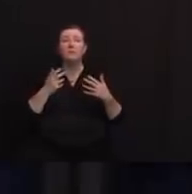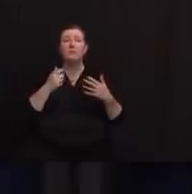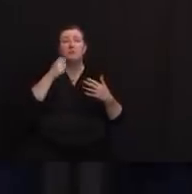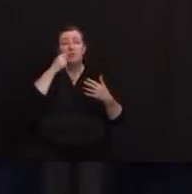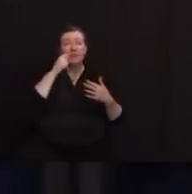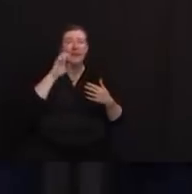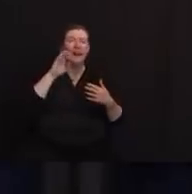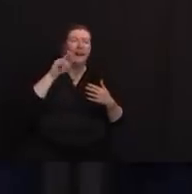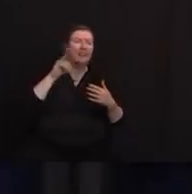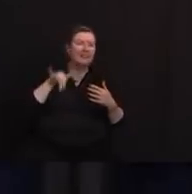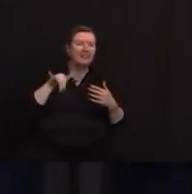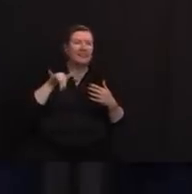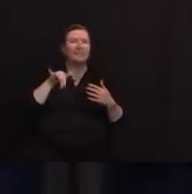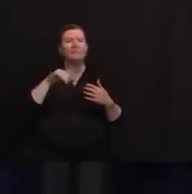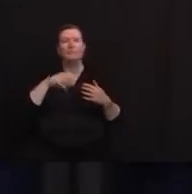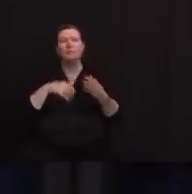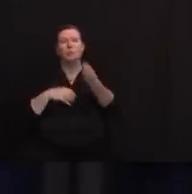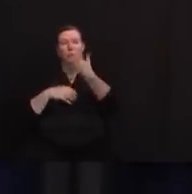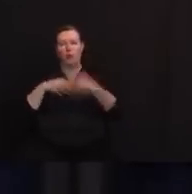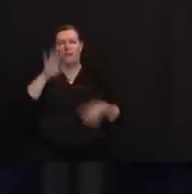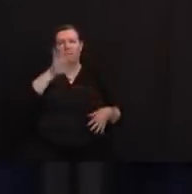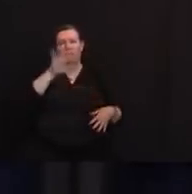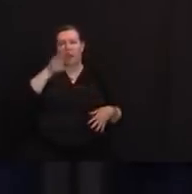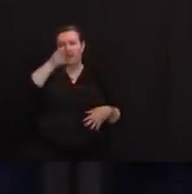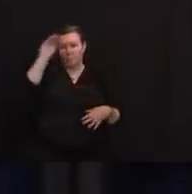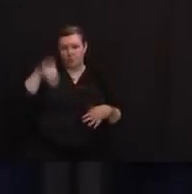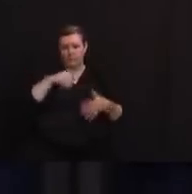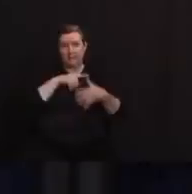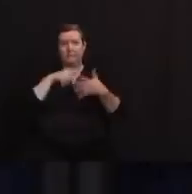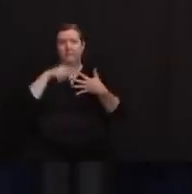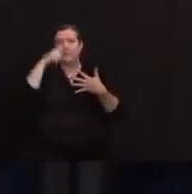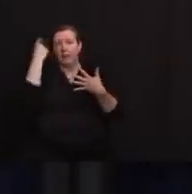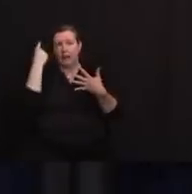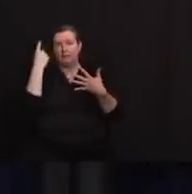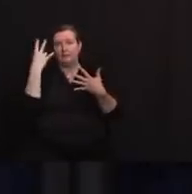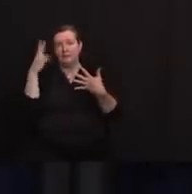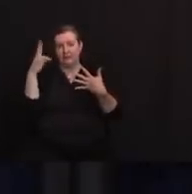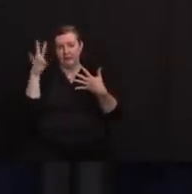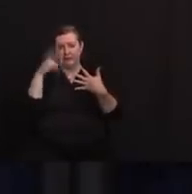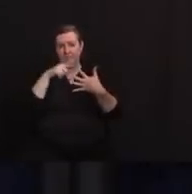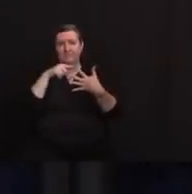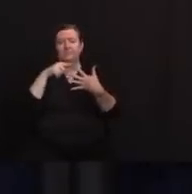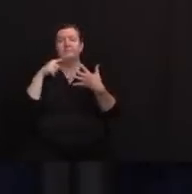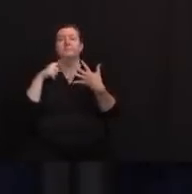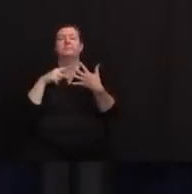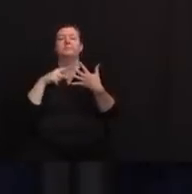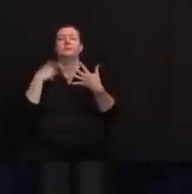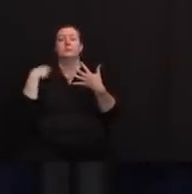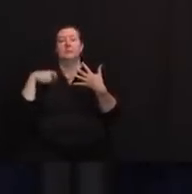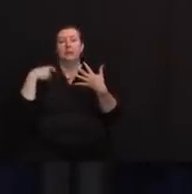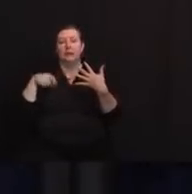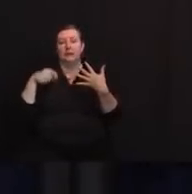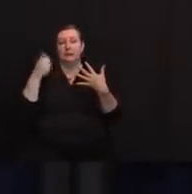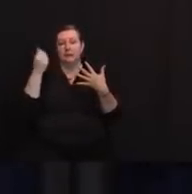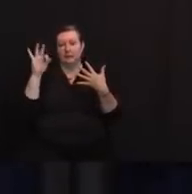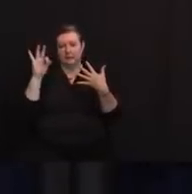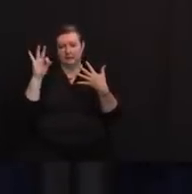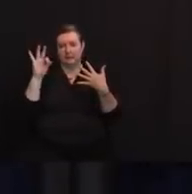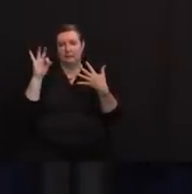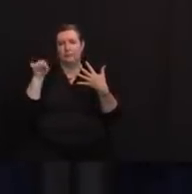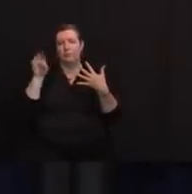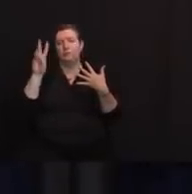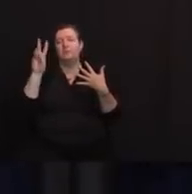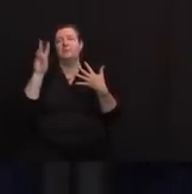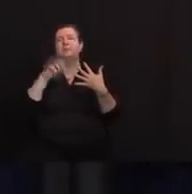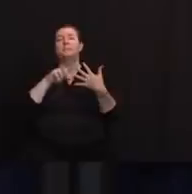deaths, white is 55.1%, black 17.2%, Hispanic 19.6%, and